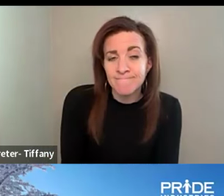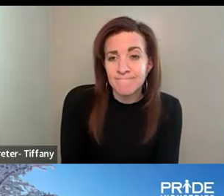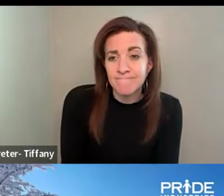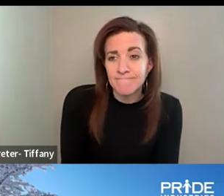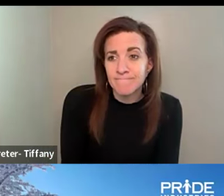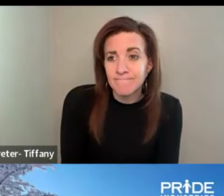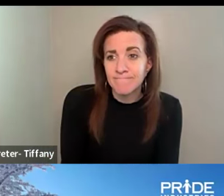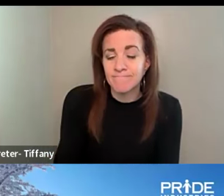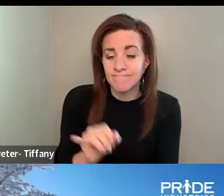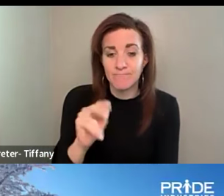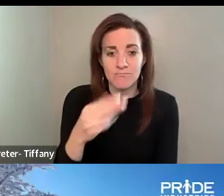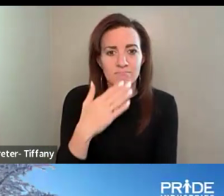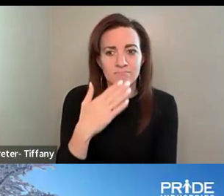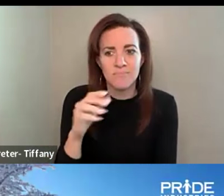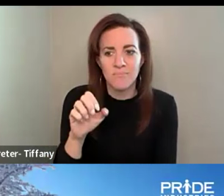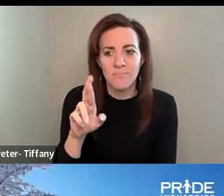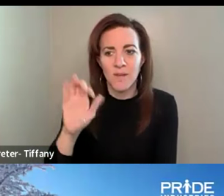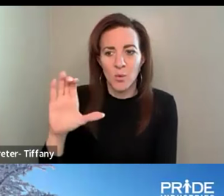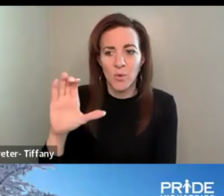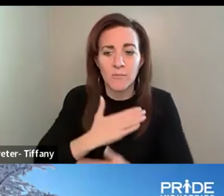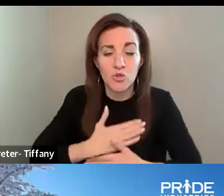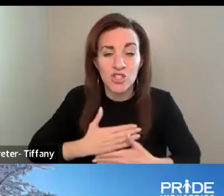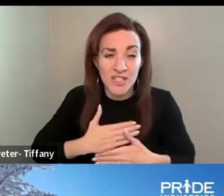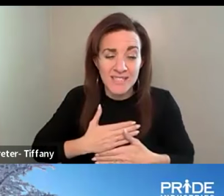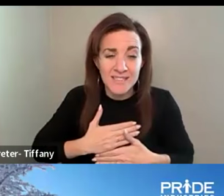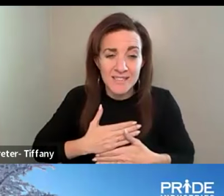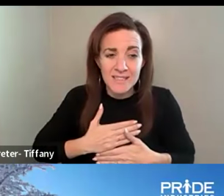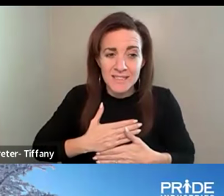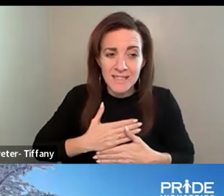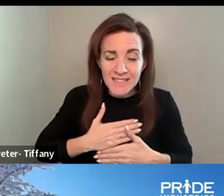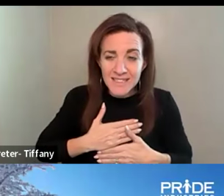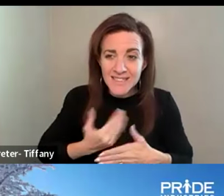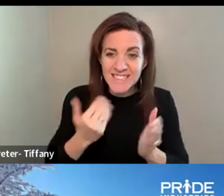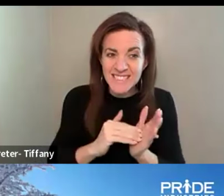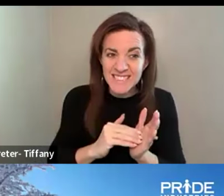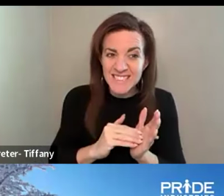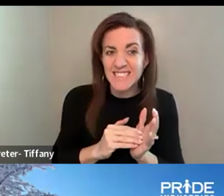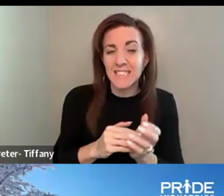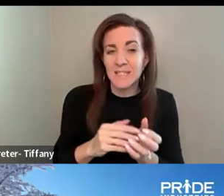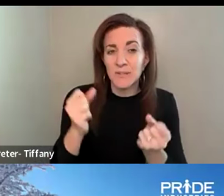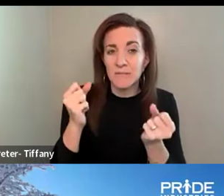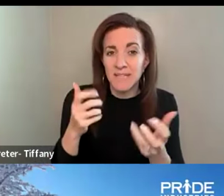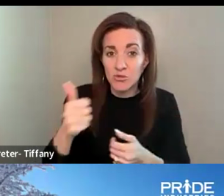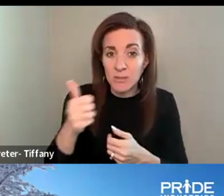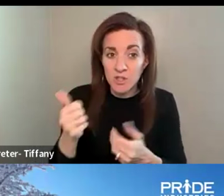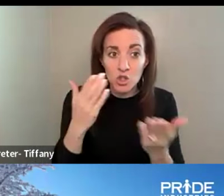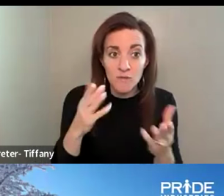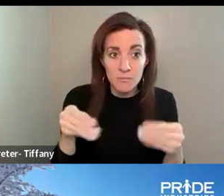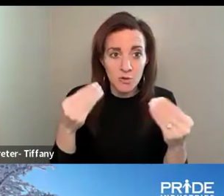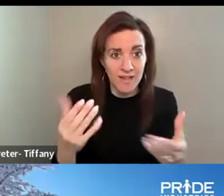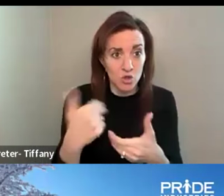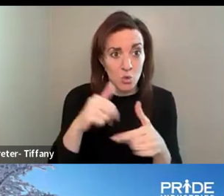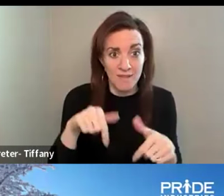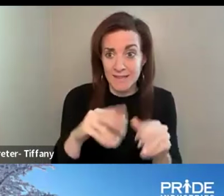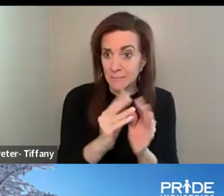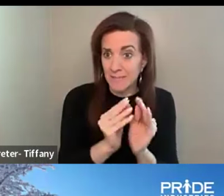Well, thank you very much, Eric. I appreciate it. Again, we typically have a number of transportation service providers that participate in this meeting. We also